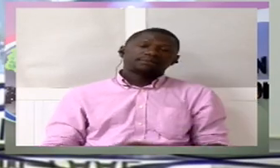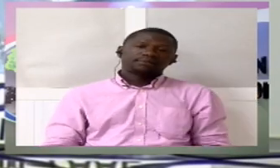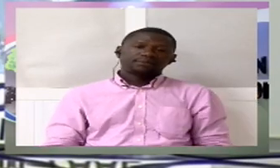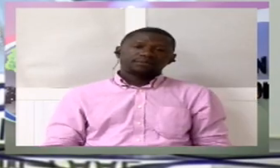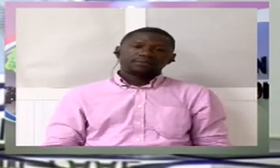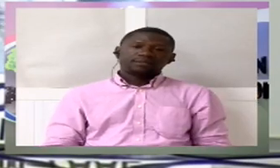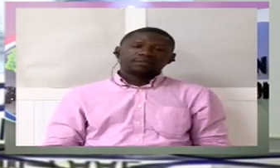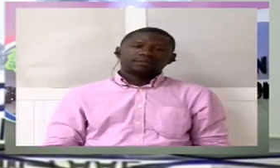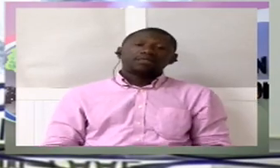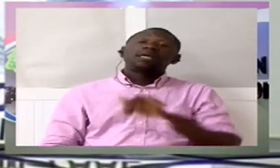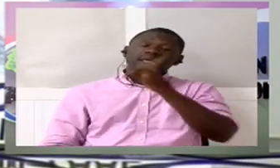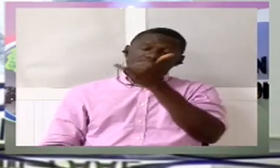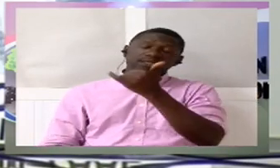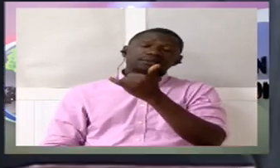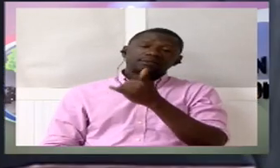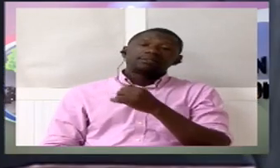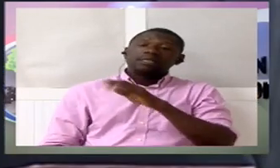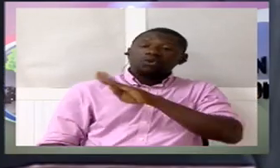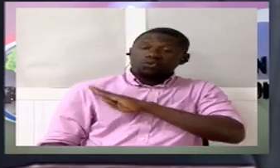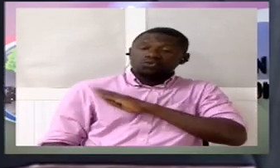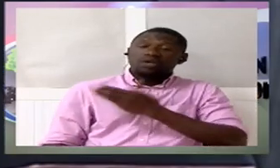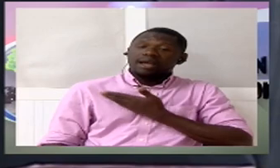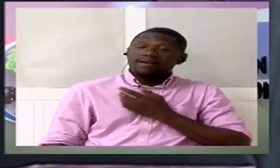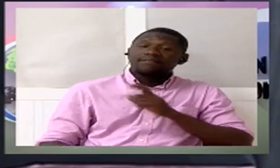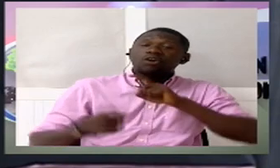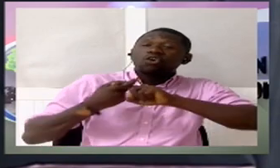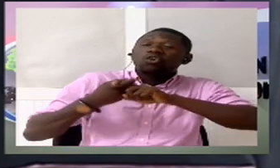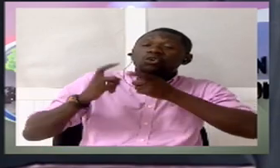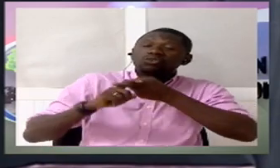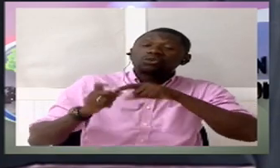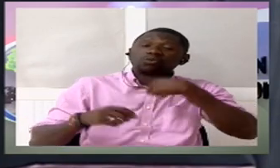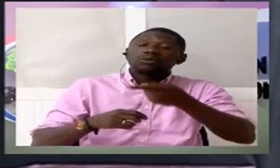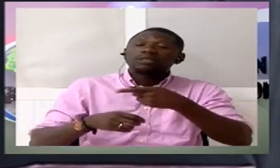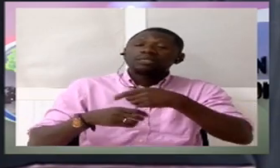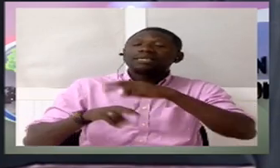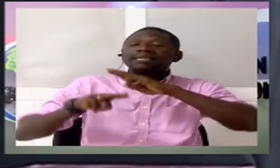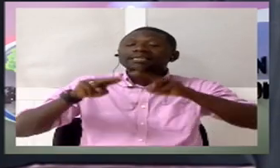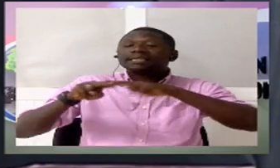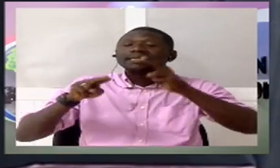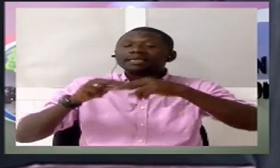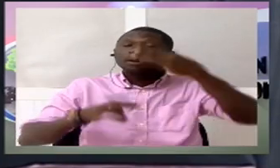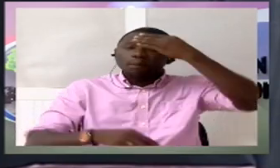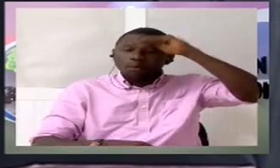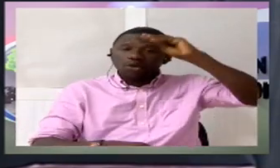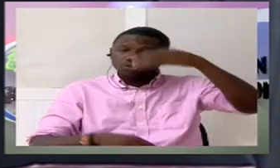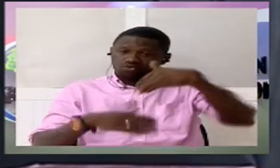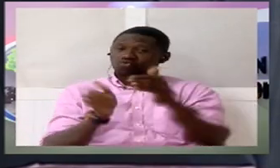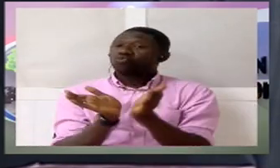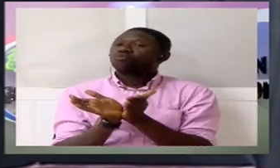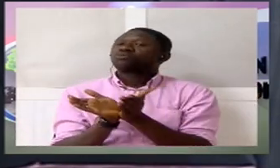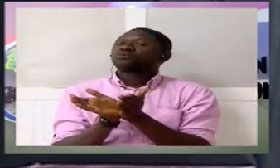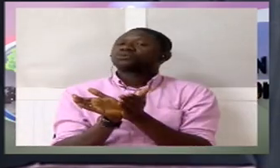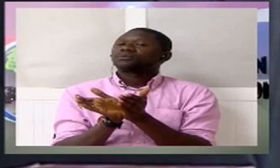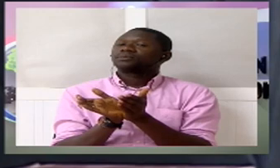Green Boys. Bari anin kafufana ye chokinyolo soto, ikafu kafume ye the Green Boys.